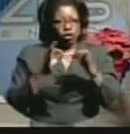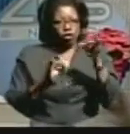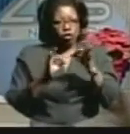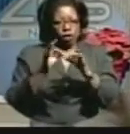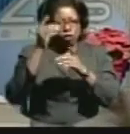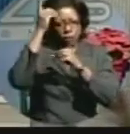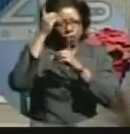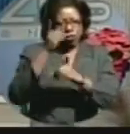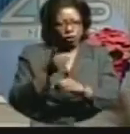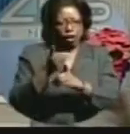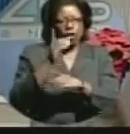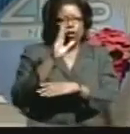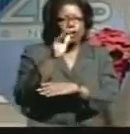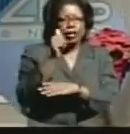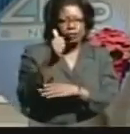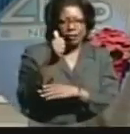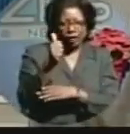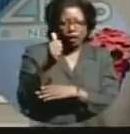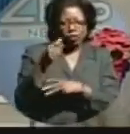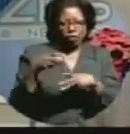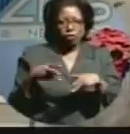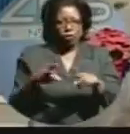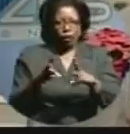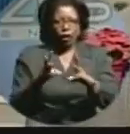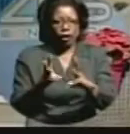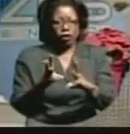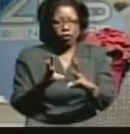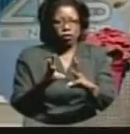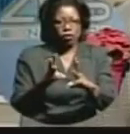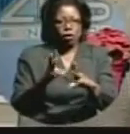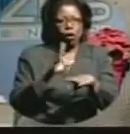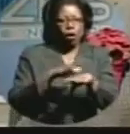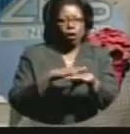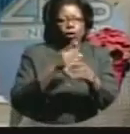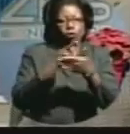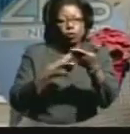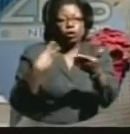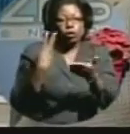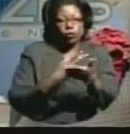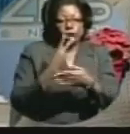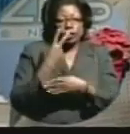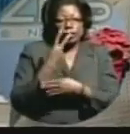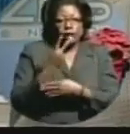transaction in ways which, based on what we see,